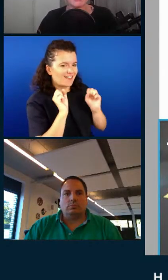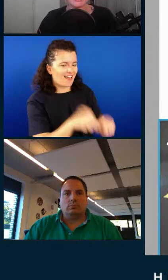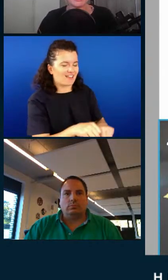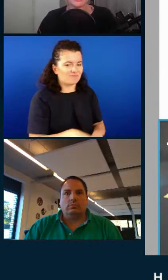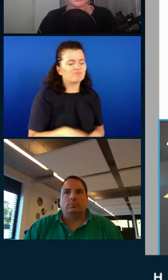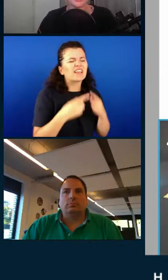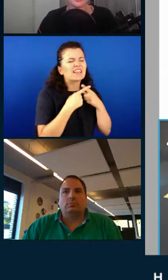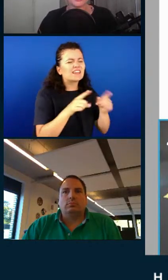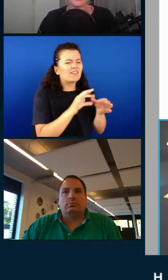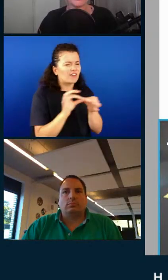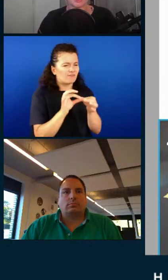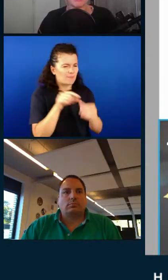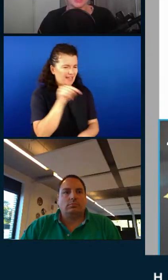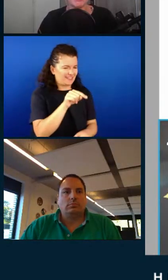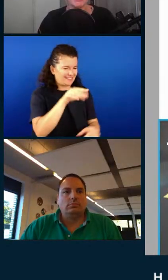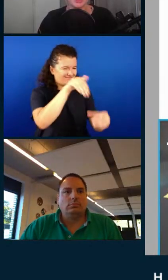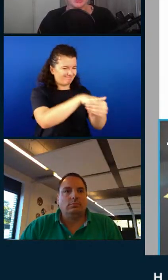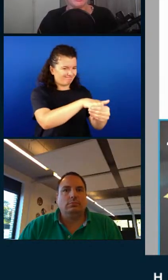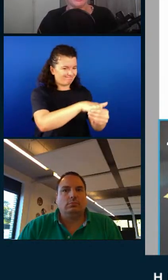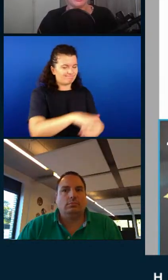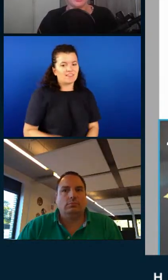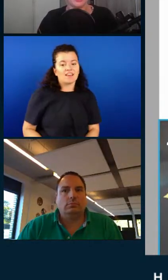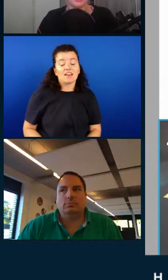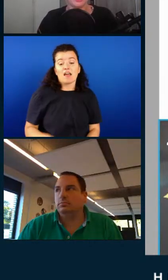And I think that's it for me.